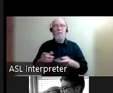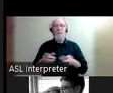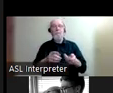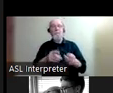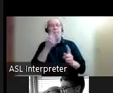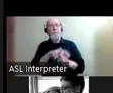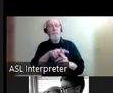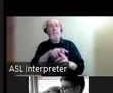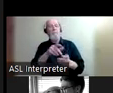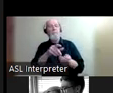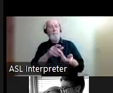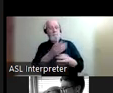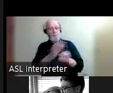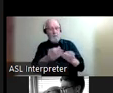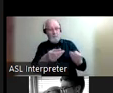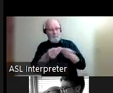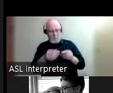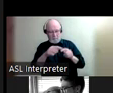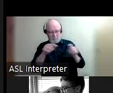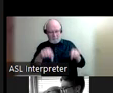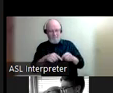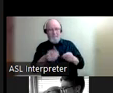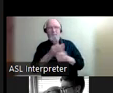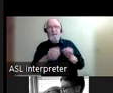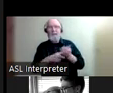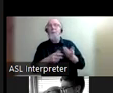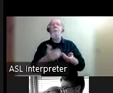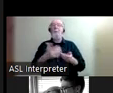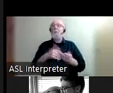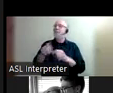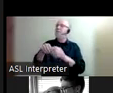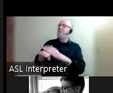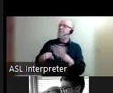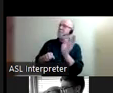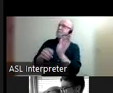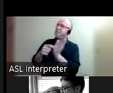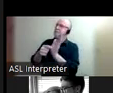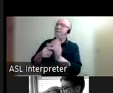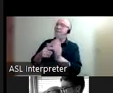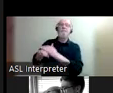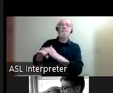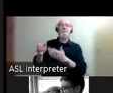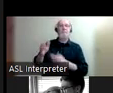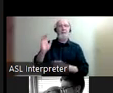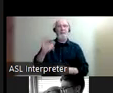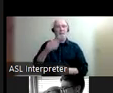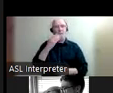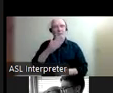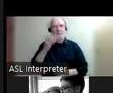on other things. And just, you know, a great way to have that shared experience and making